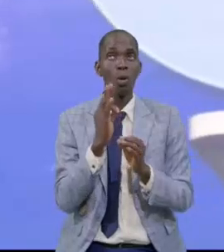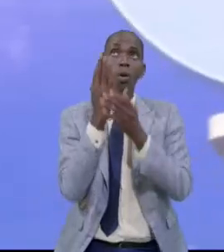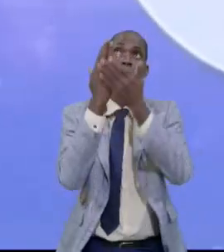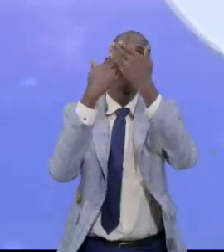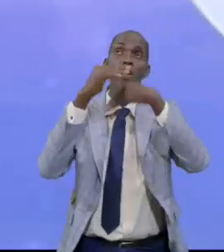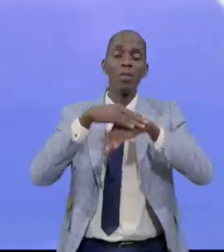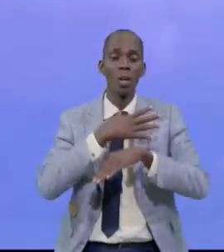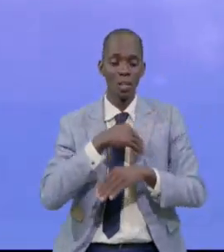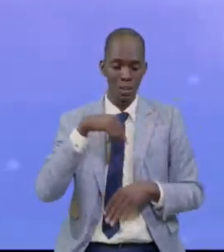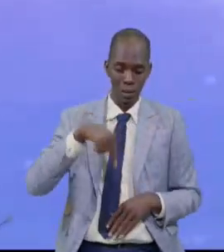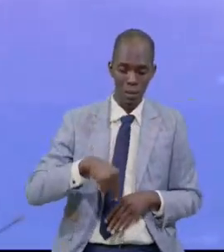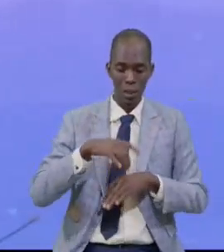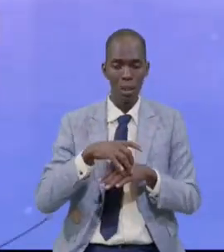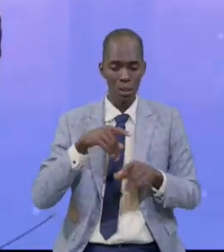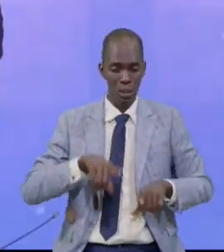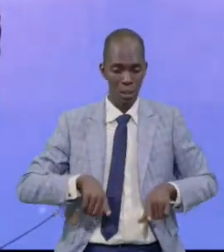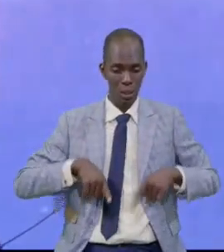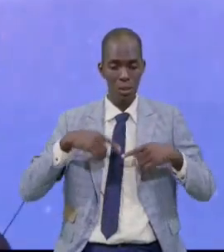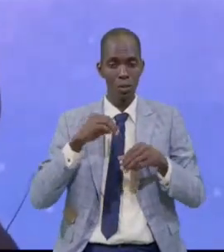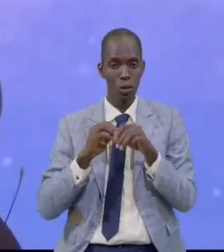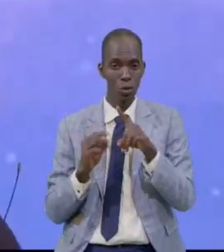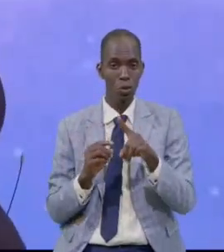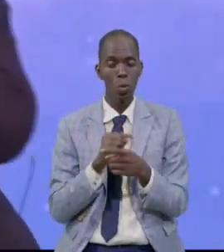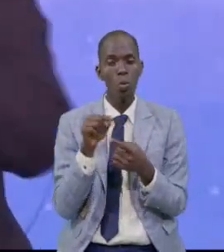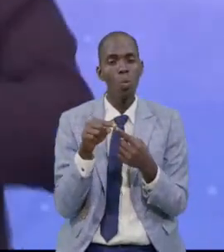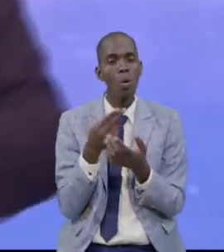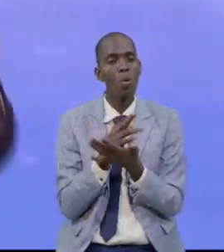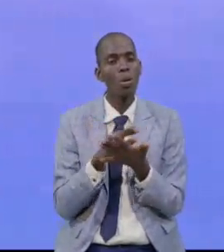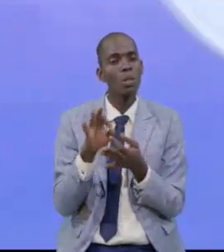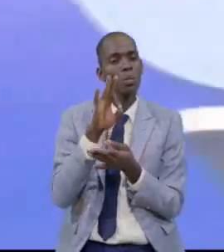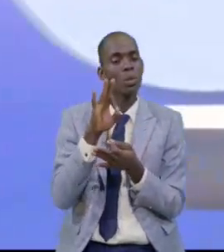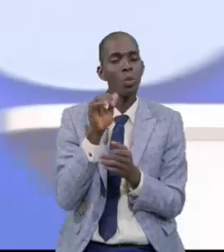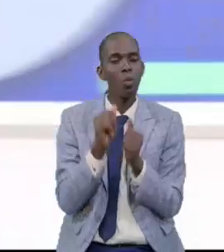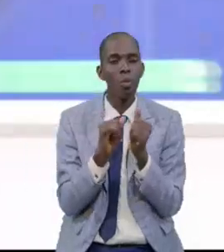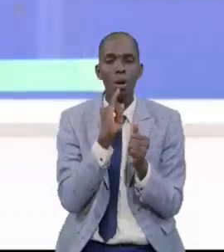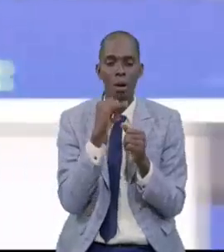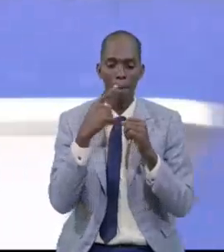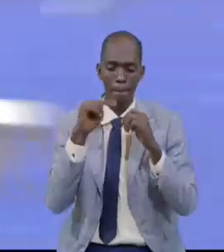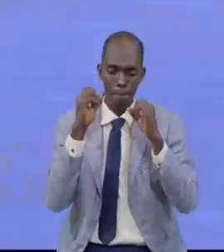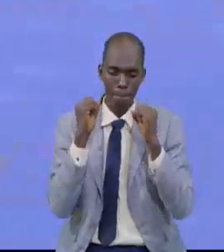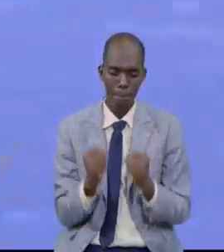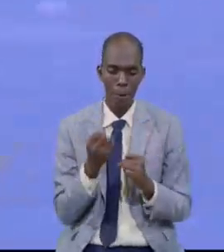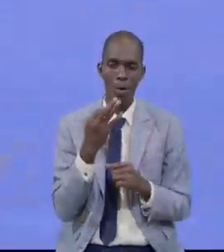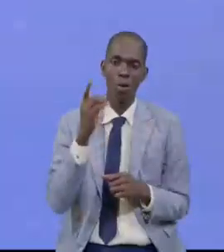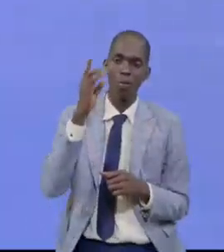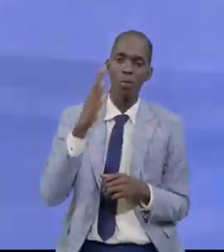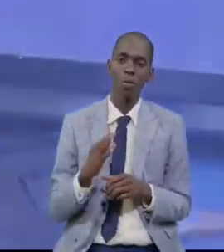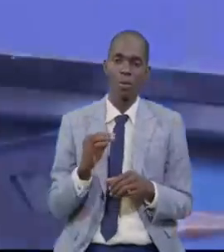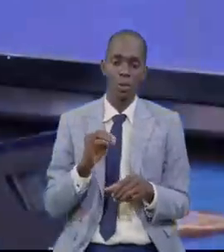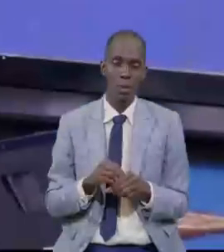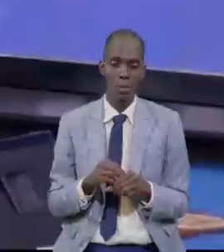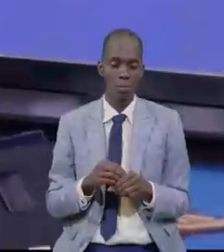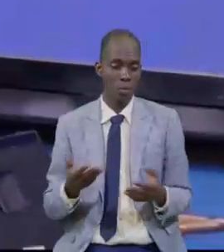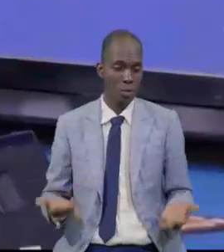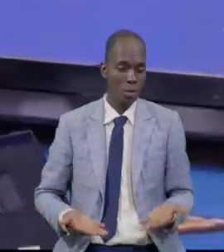Holy Ghost, the power of God here on earth, when he dwells in you. Now, the